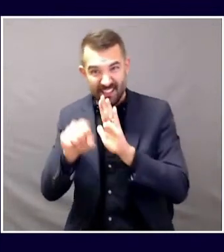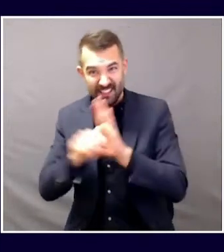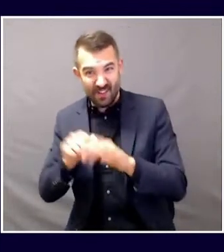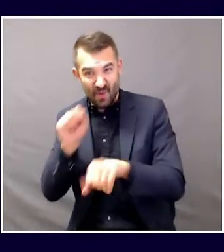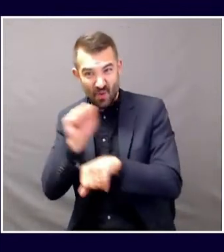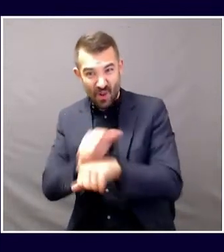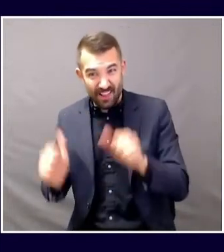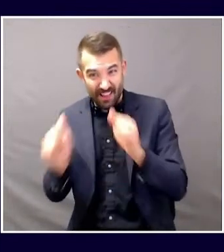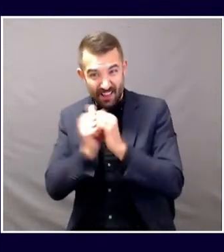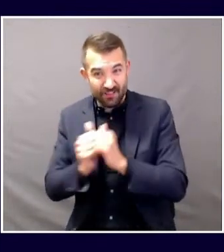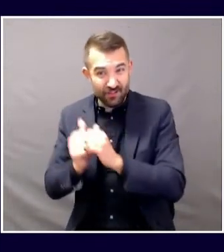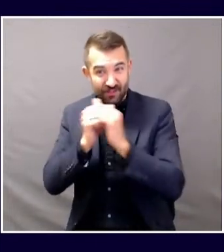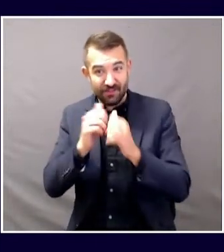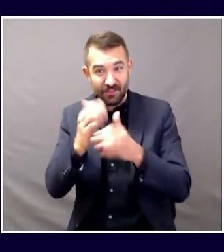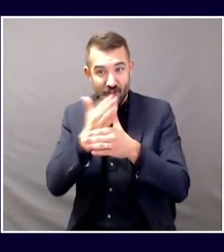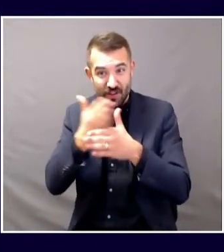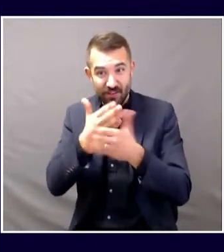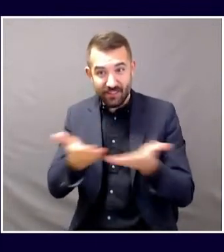or et cetera?